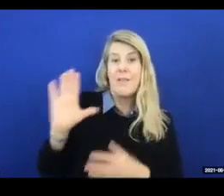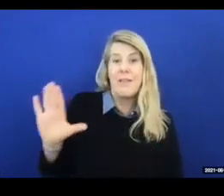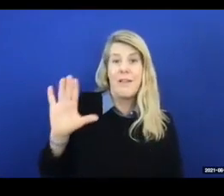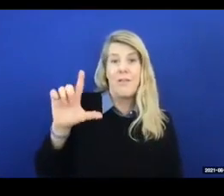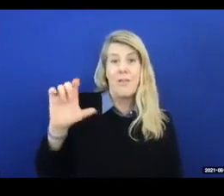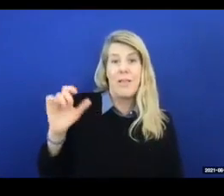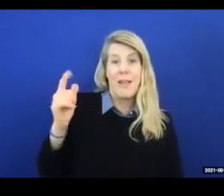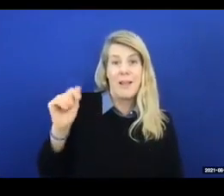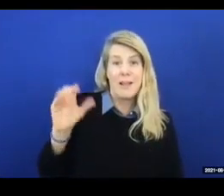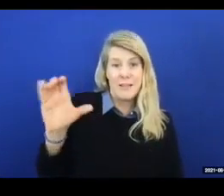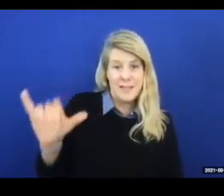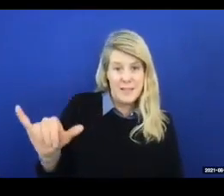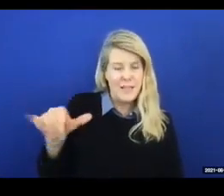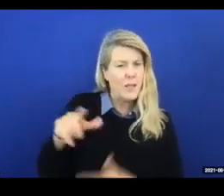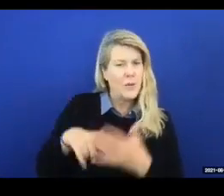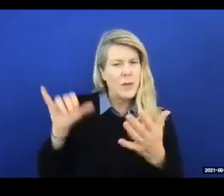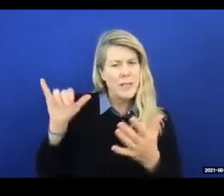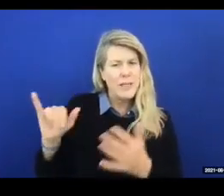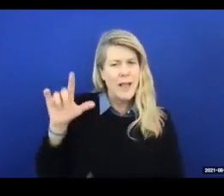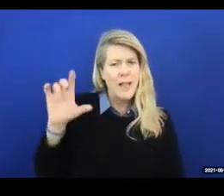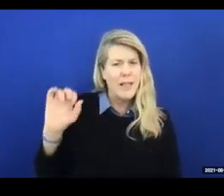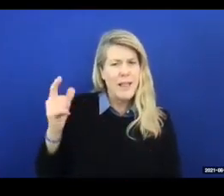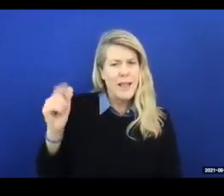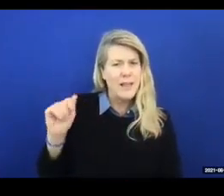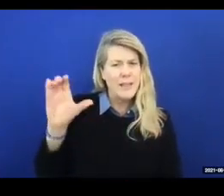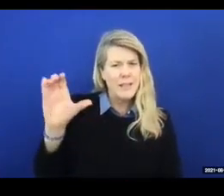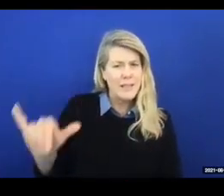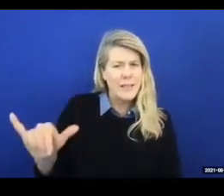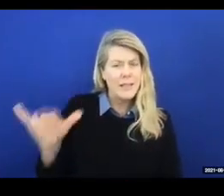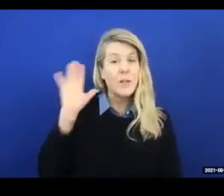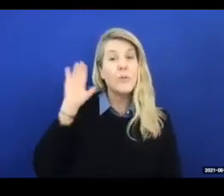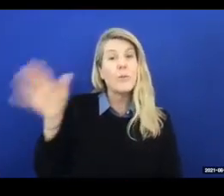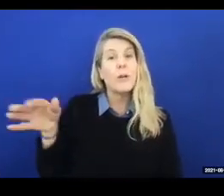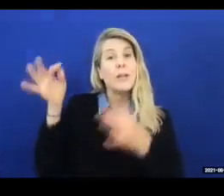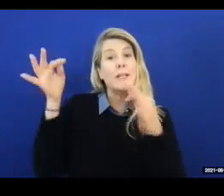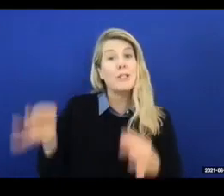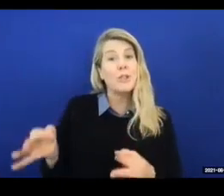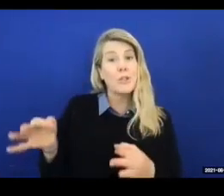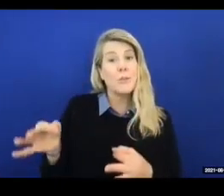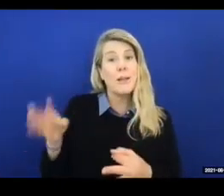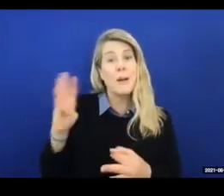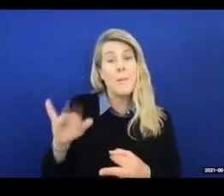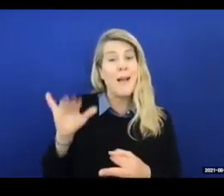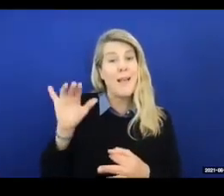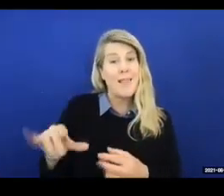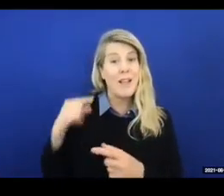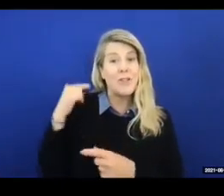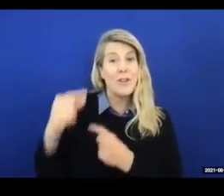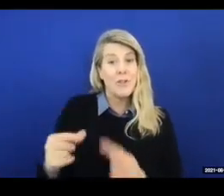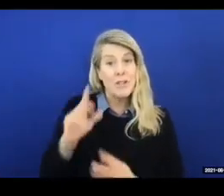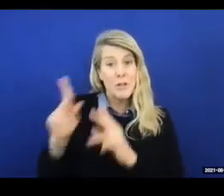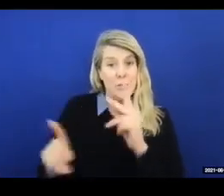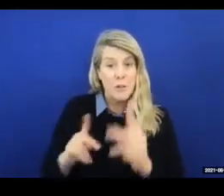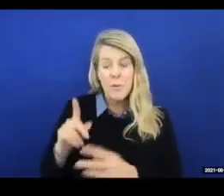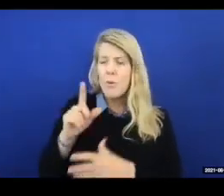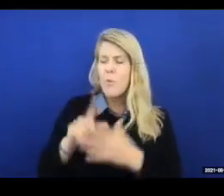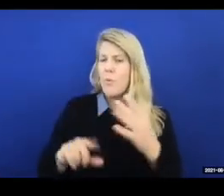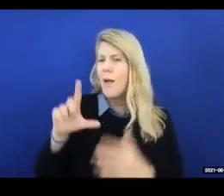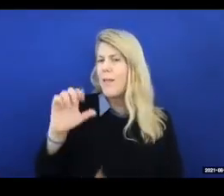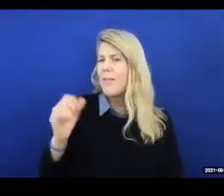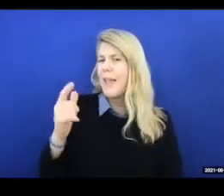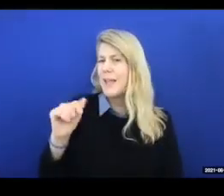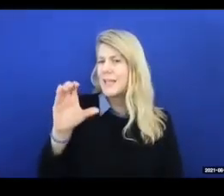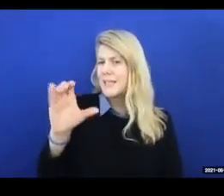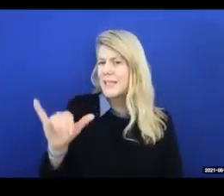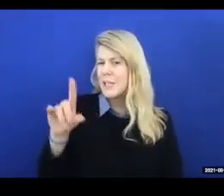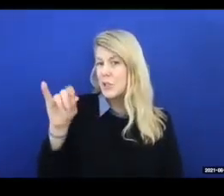legacy. What that legacy will be is determined by the people of that generation. What legacy do you